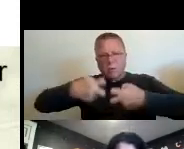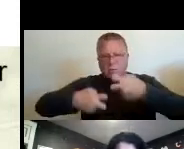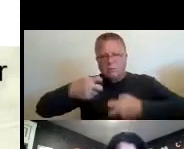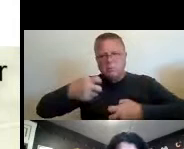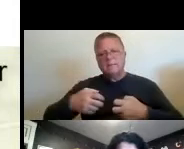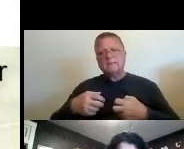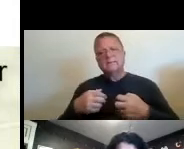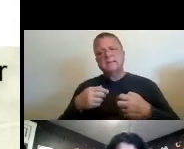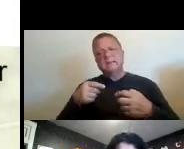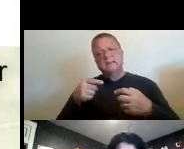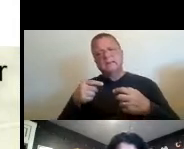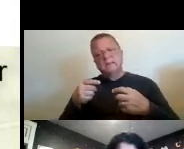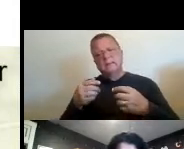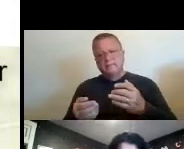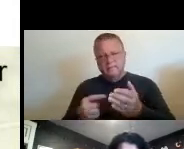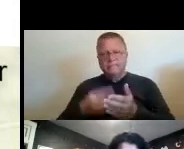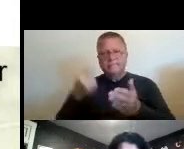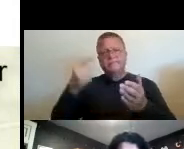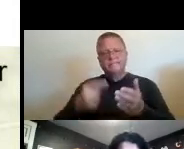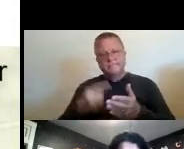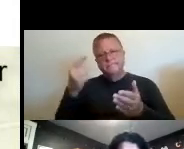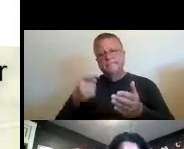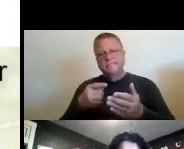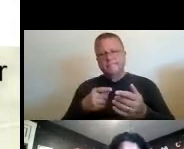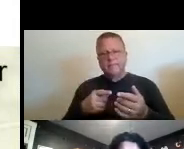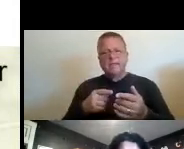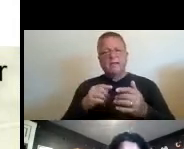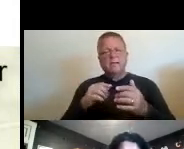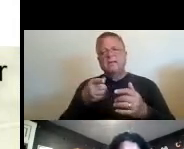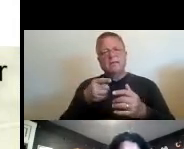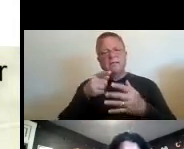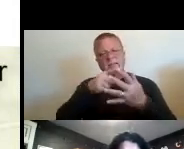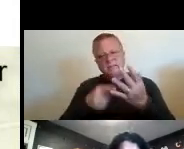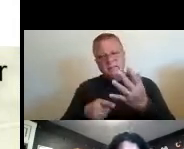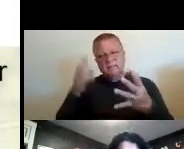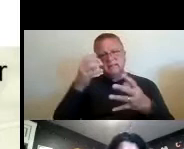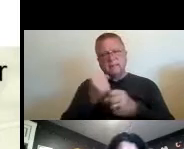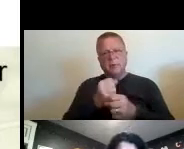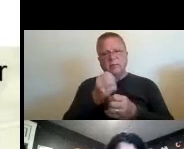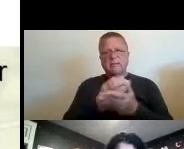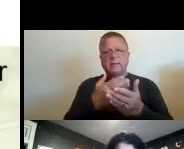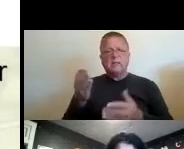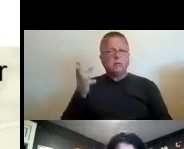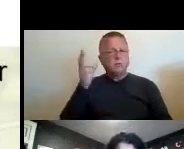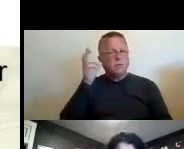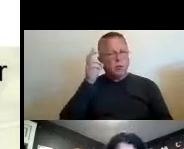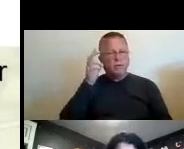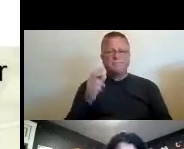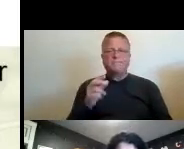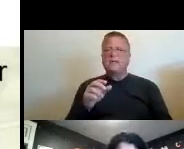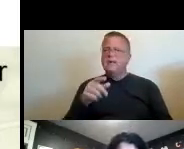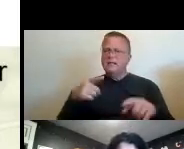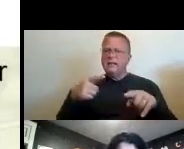on this street from time to time? So this just summarizes some of the things that we've heard in these conversations, that the intersection